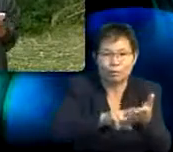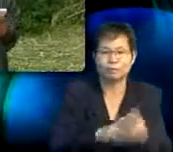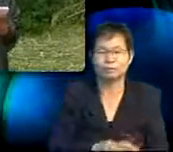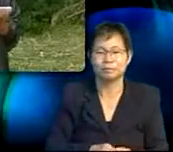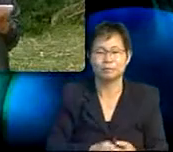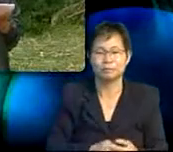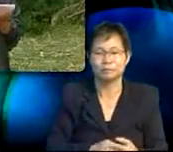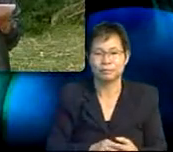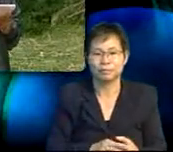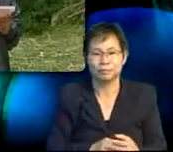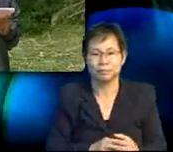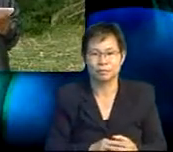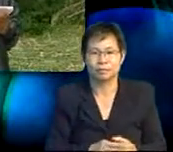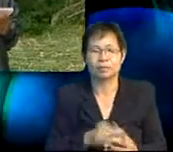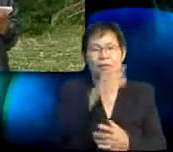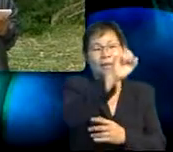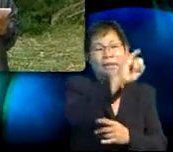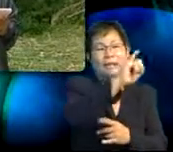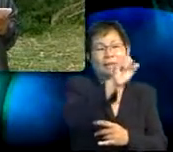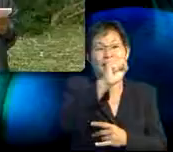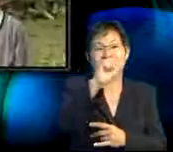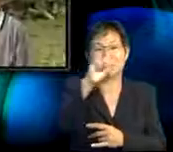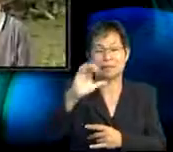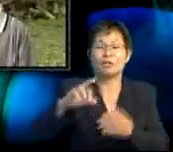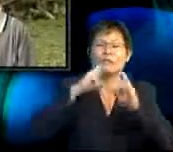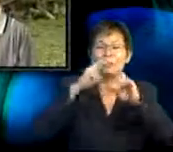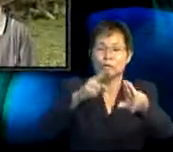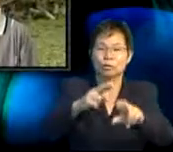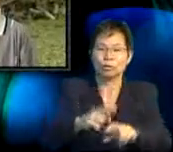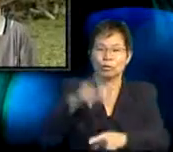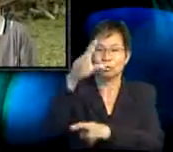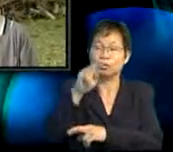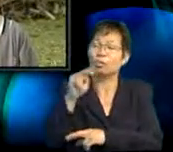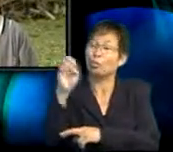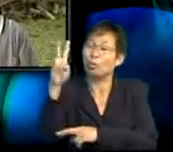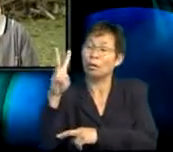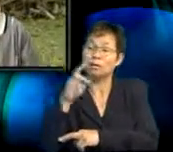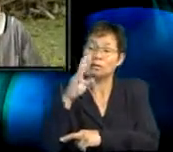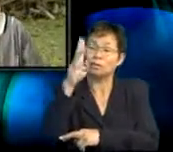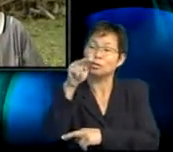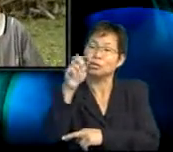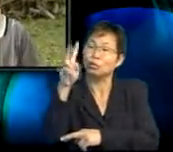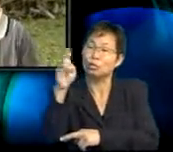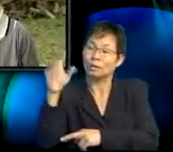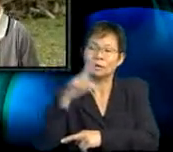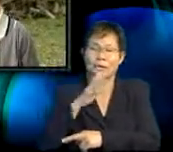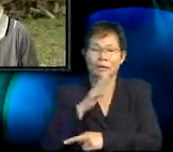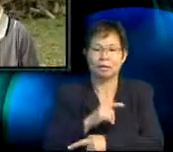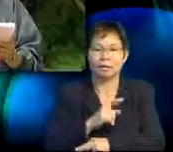Let's start with Isaac's response to what Nawal said. No, I don't think so. In fact, I wasn't afraid at